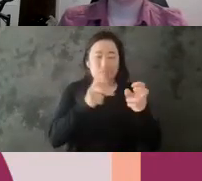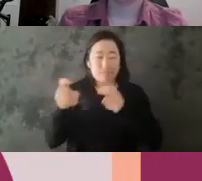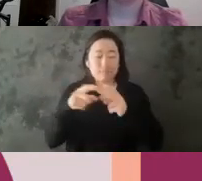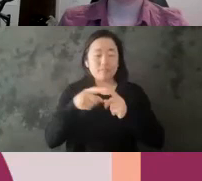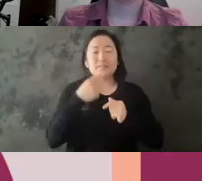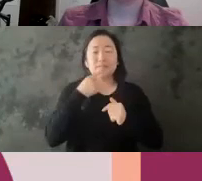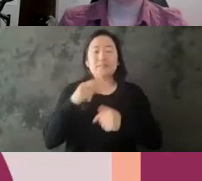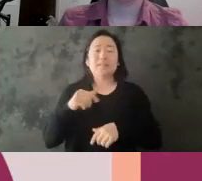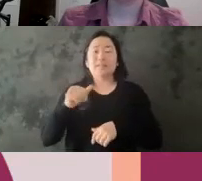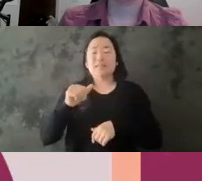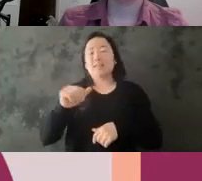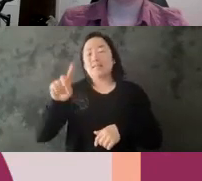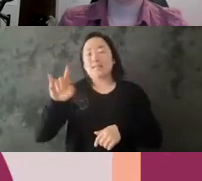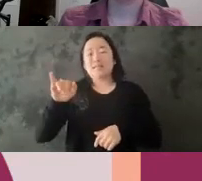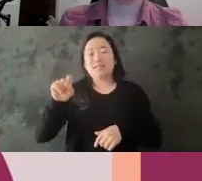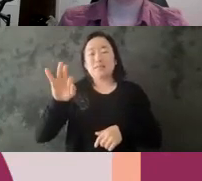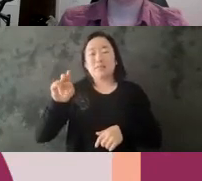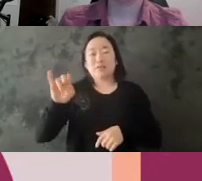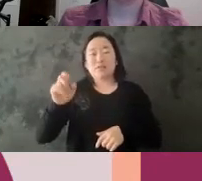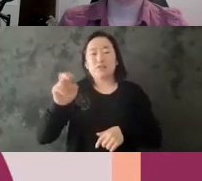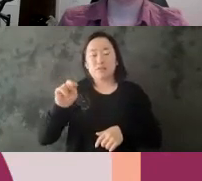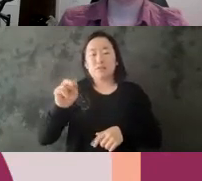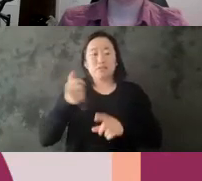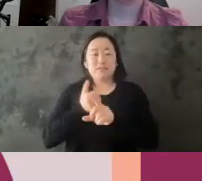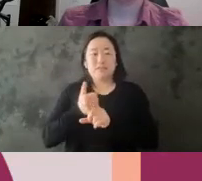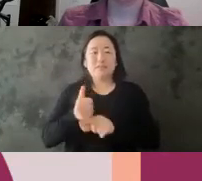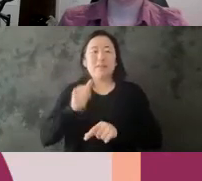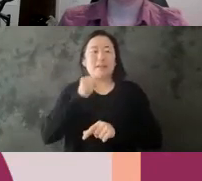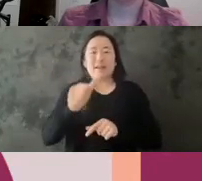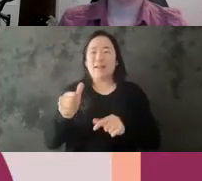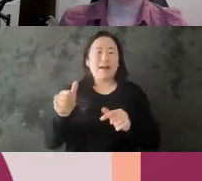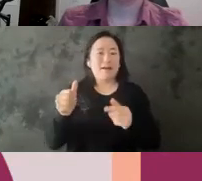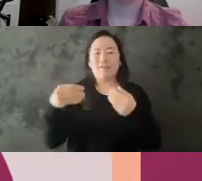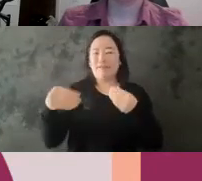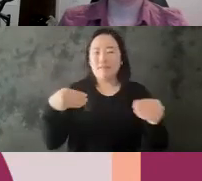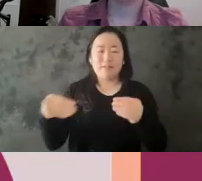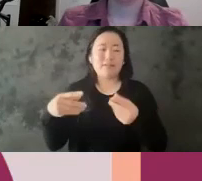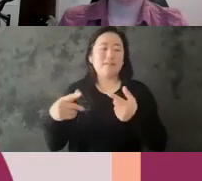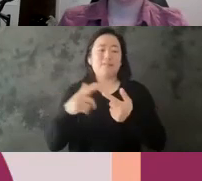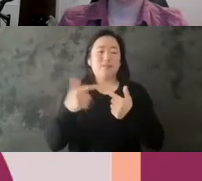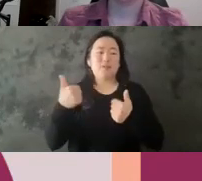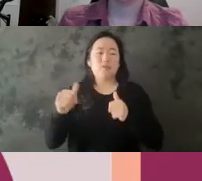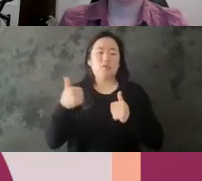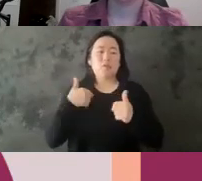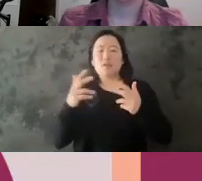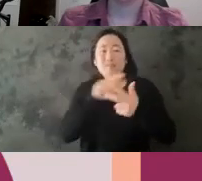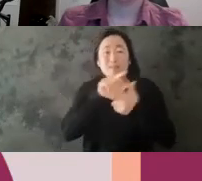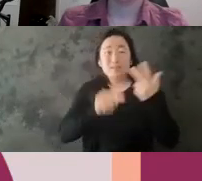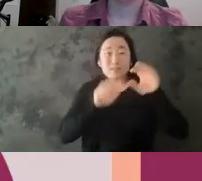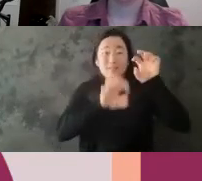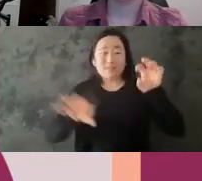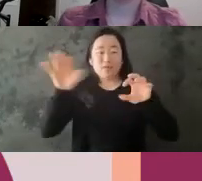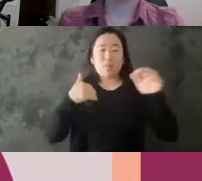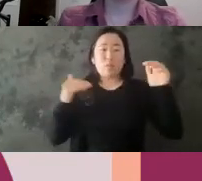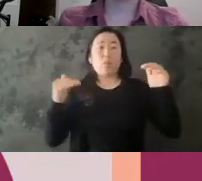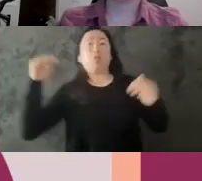this limited flexibility or overuse of one system to the detriment of the others. So the idea is that all three of